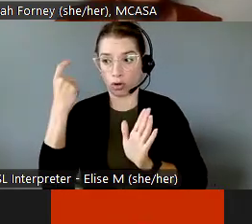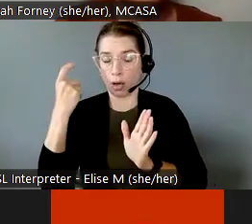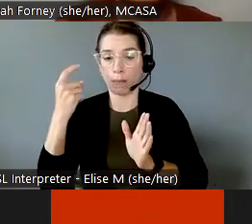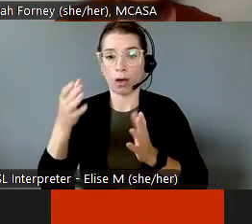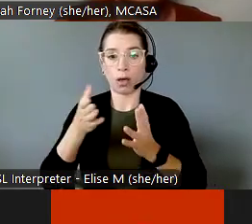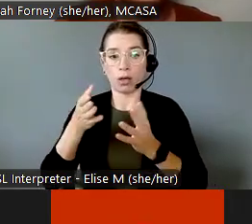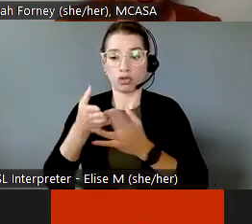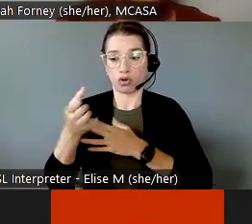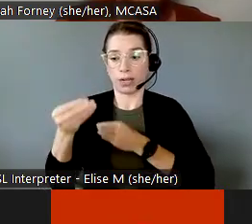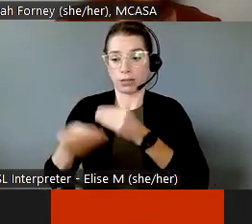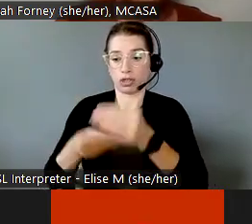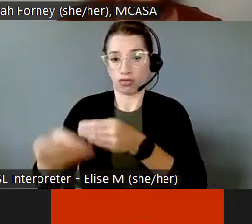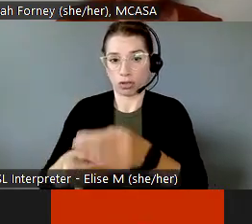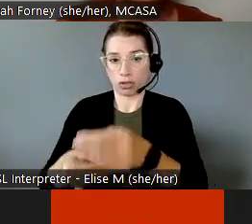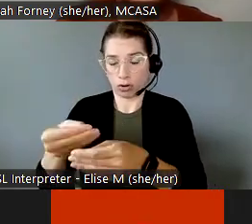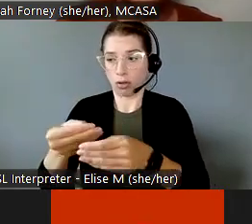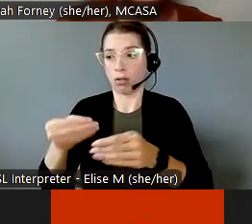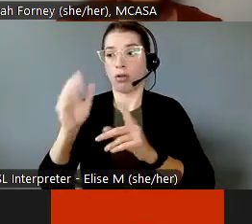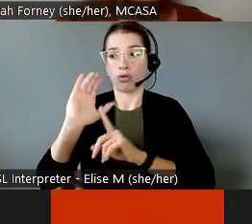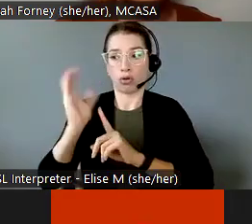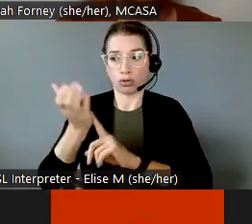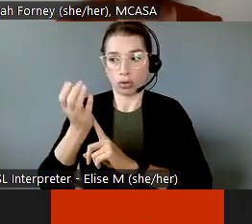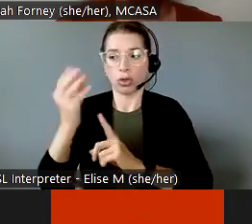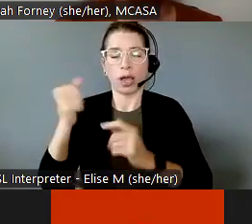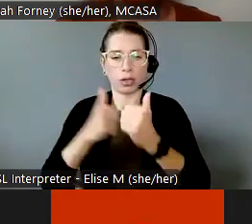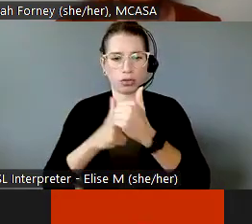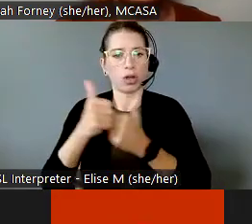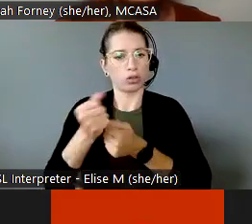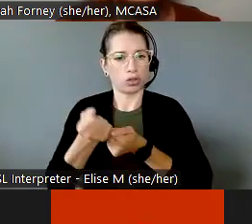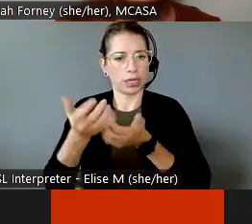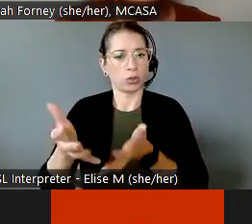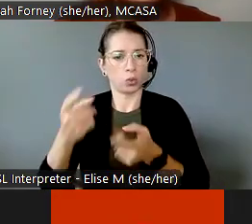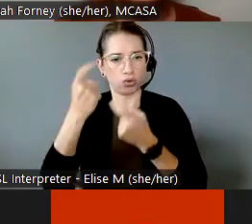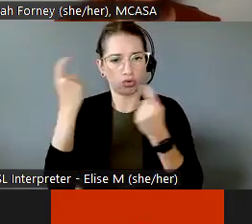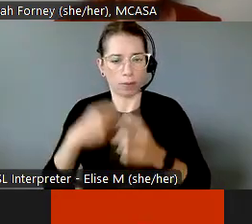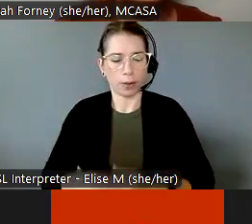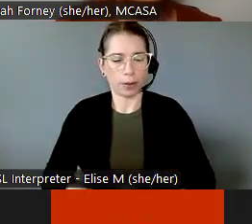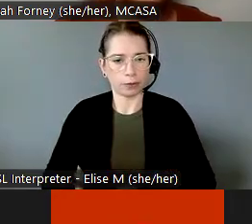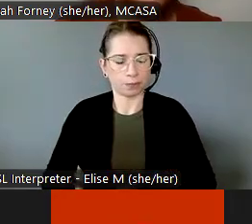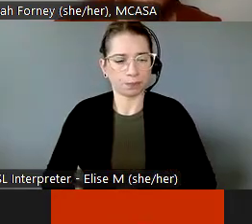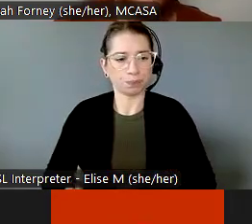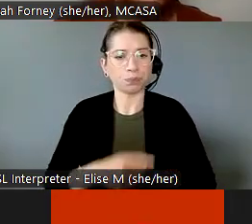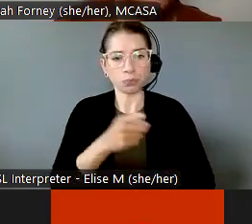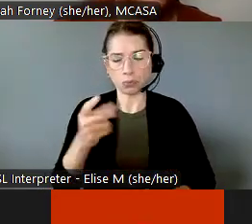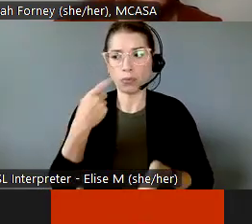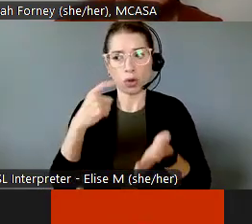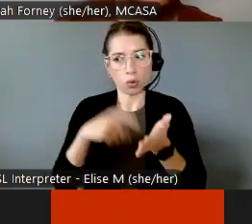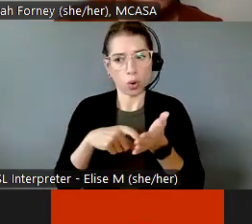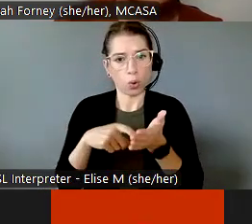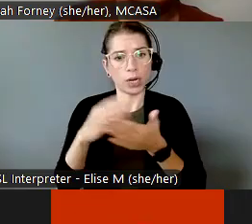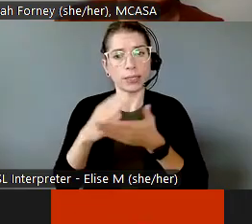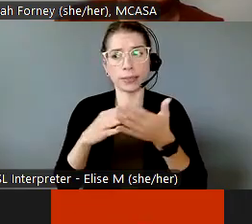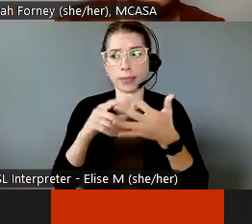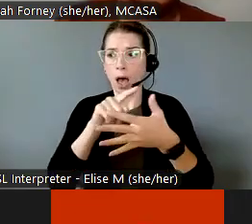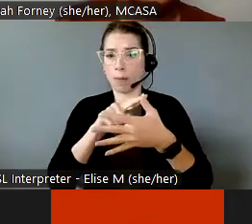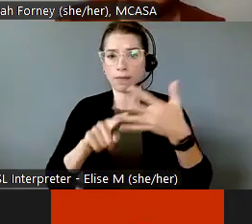transgenerational trauma, cultural trauma, and structurally induced trauma. And you'll even notice that some of these